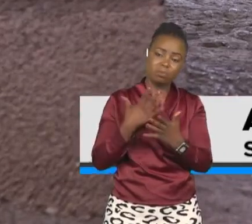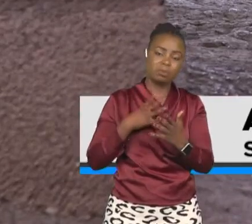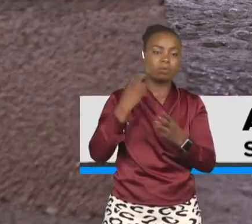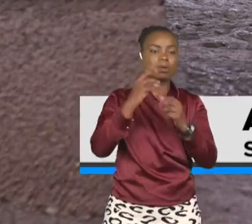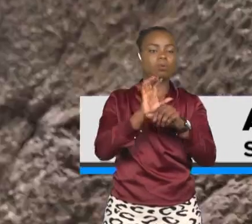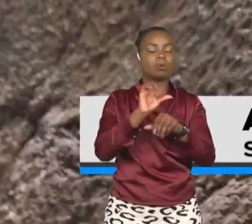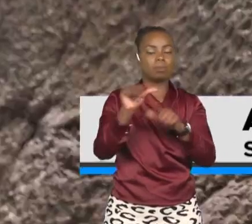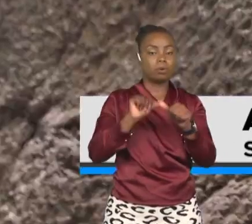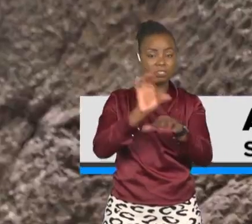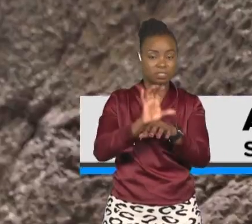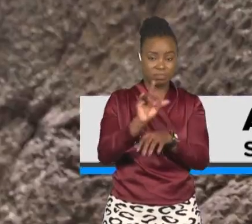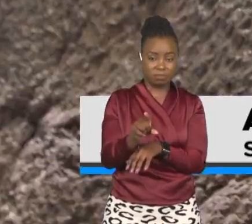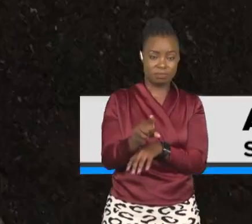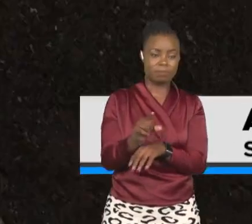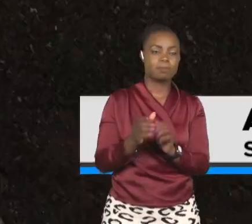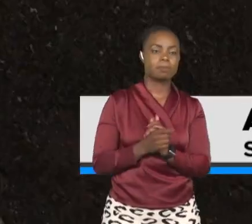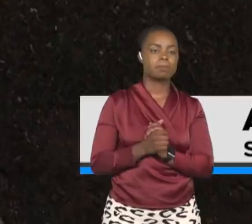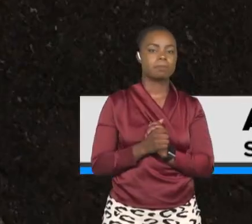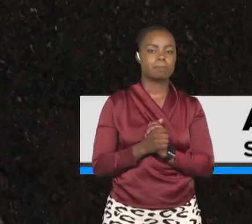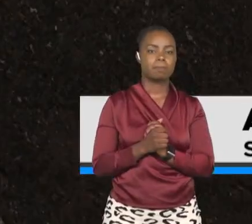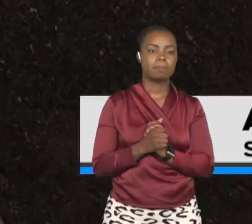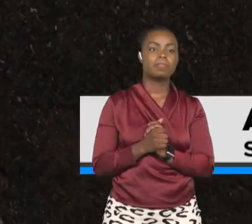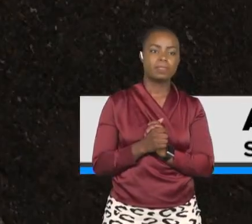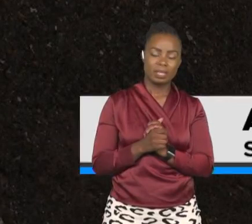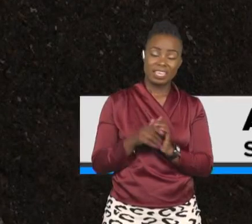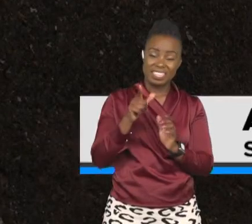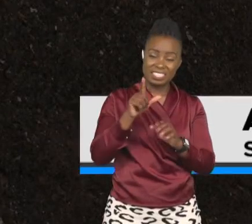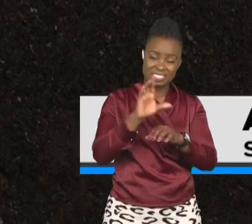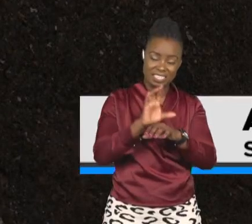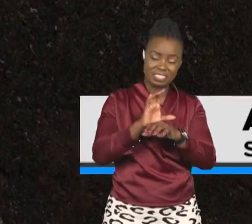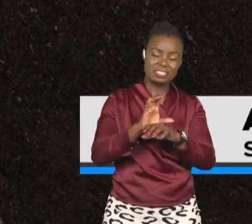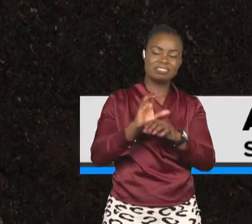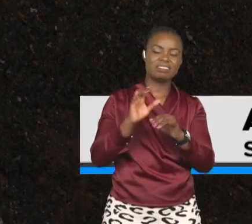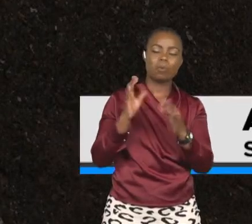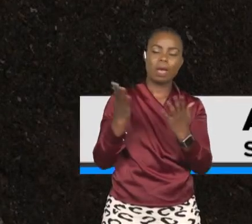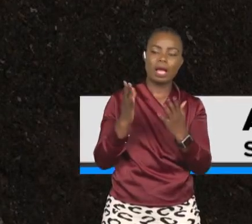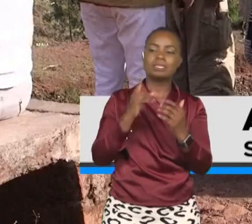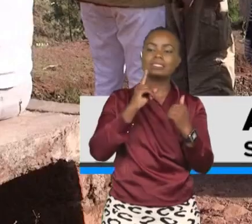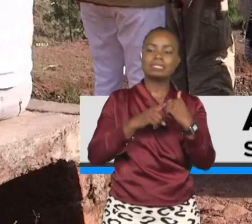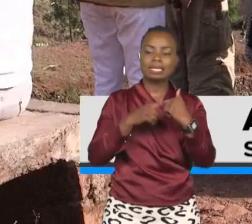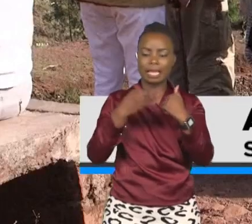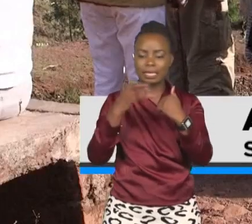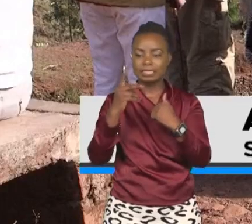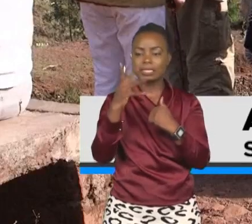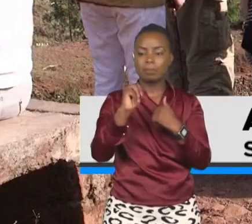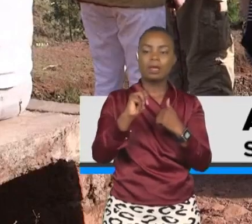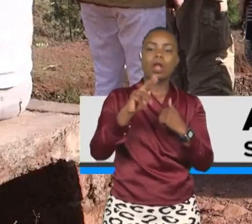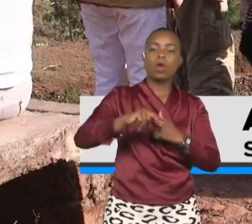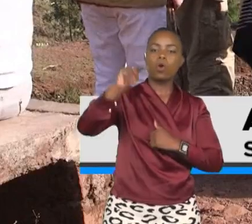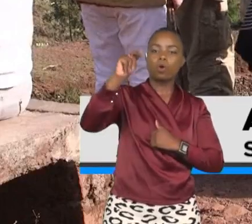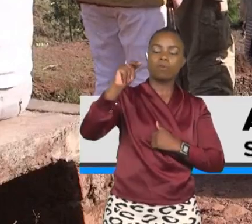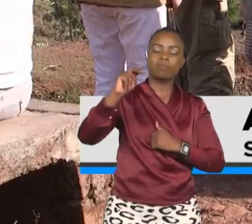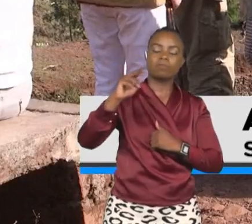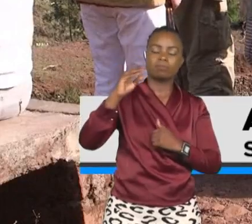say they and the complex endure. Located 680 kilometers north of Addis Ababa, Lalibela is a popular